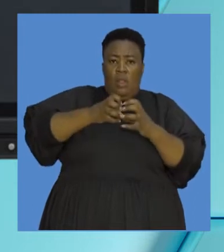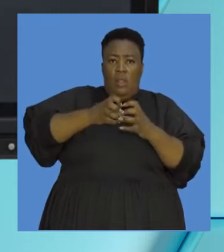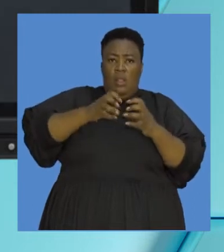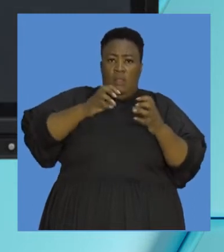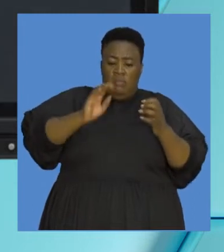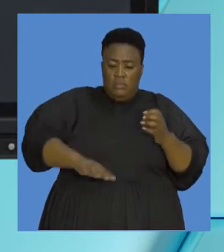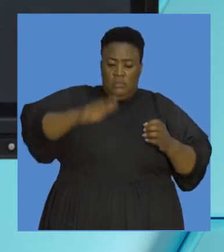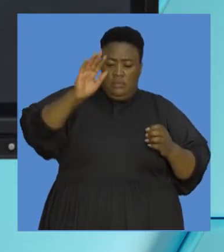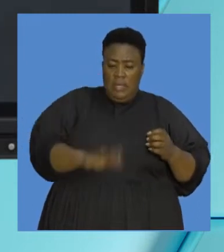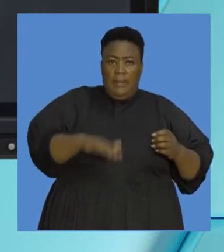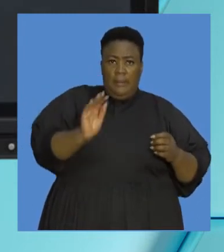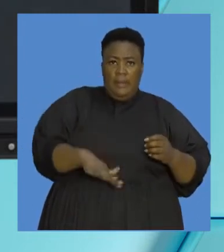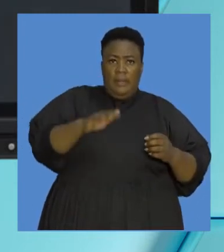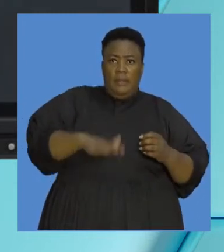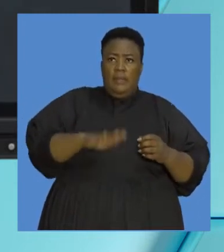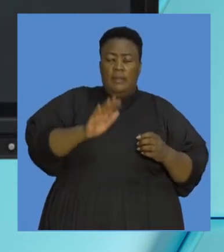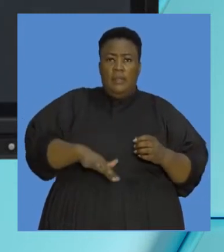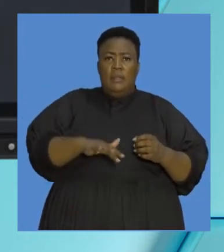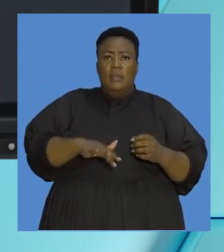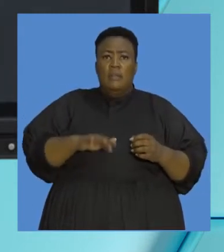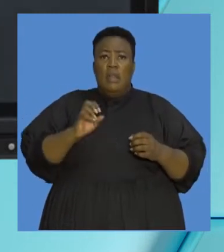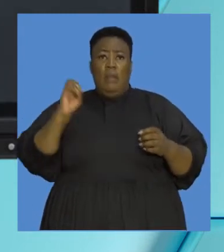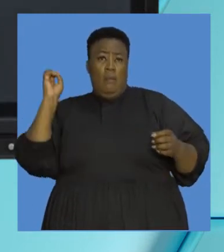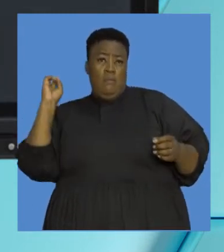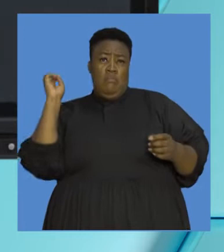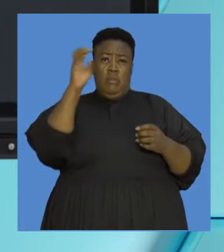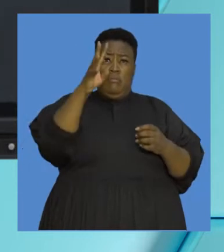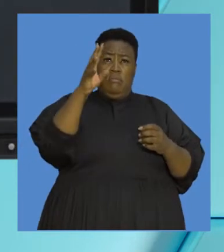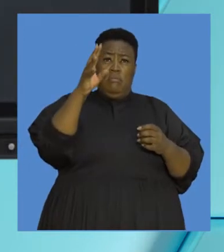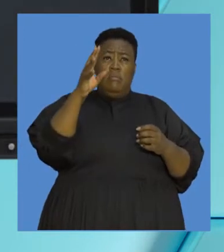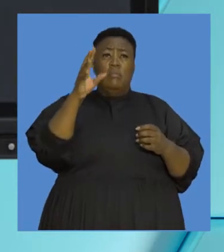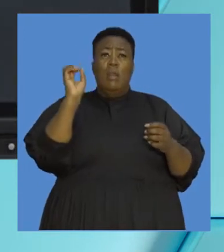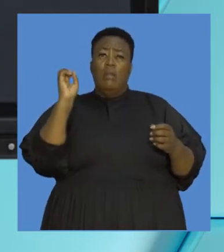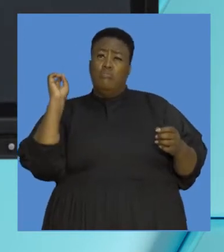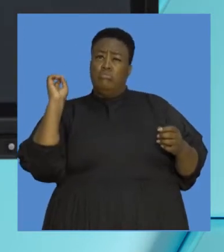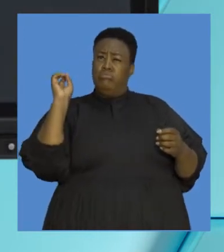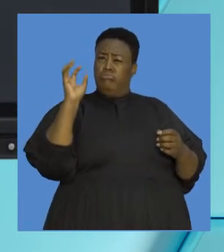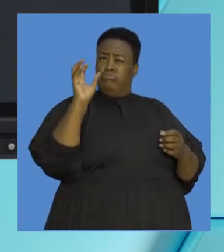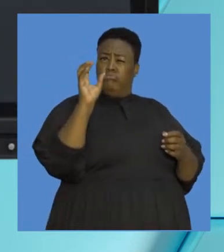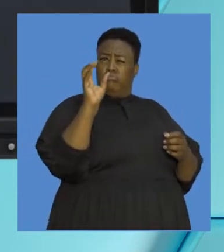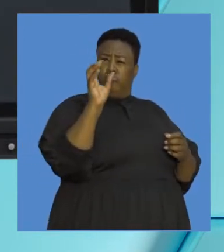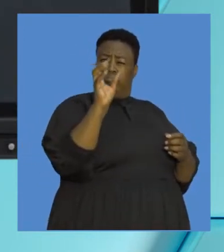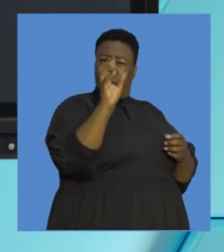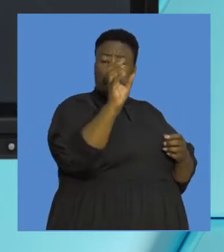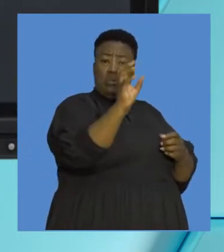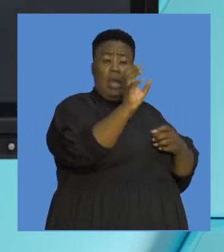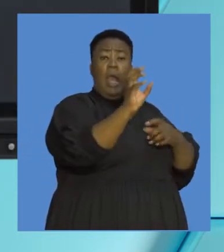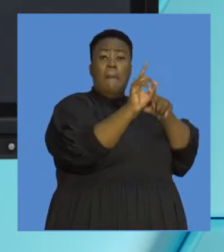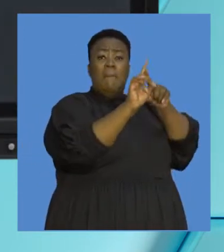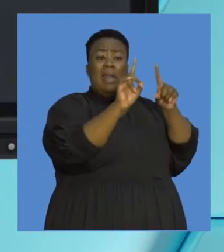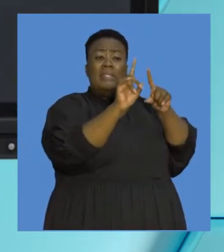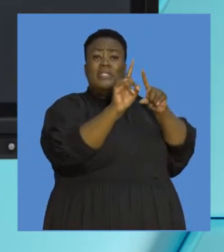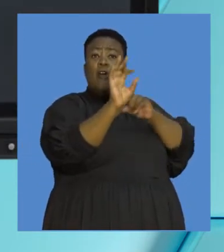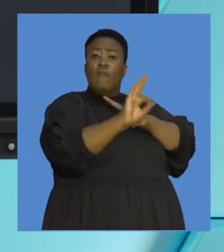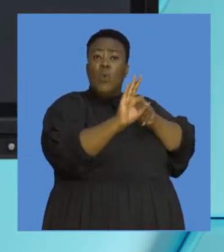keep going and going and going and going and going. But how does it do that when there's no forces acting on it? So these